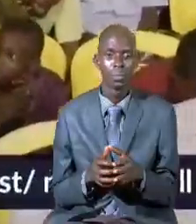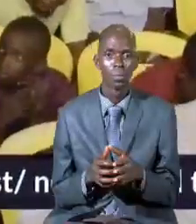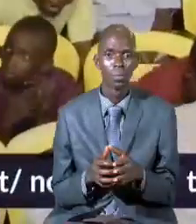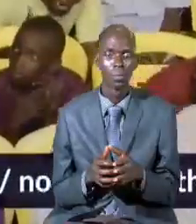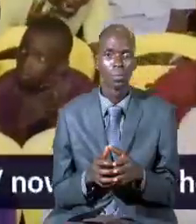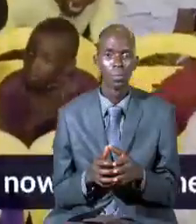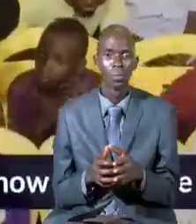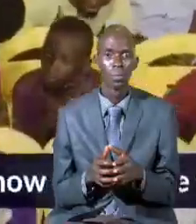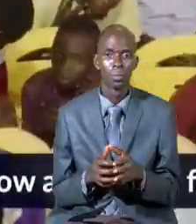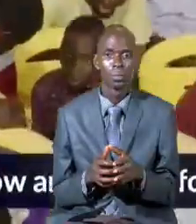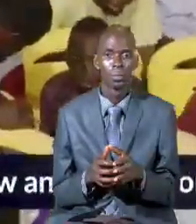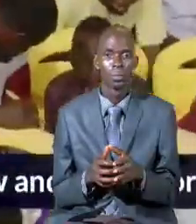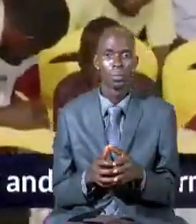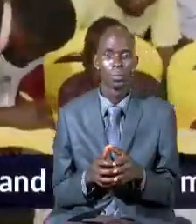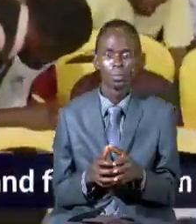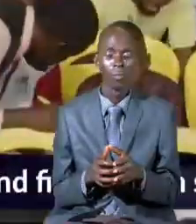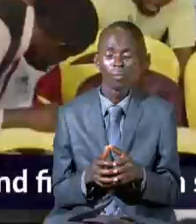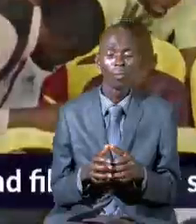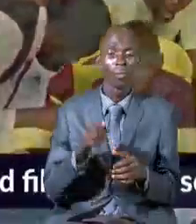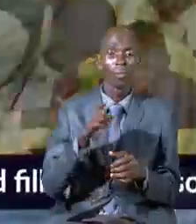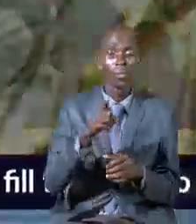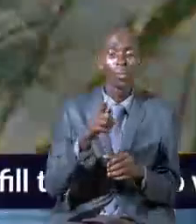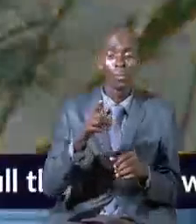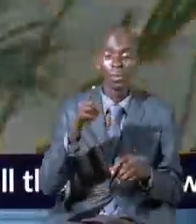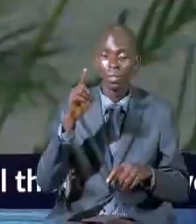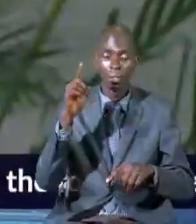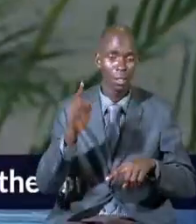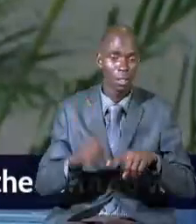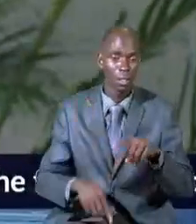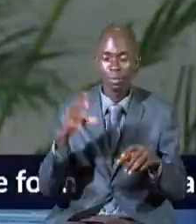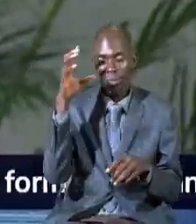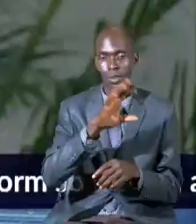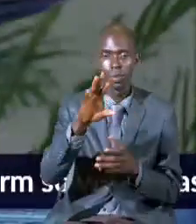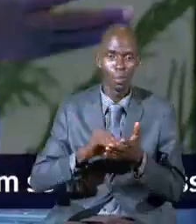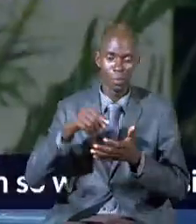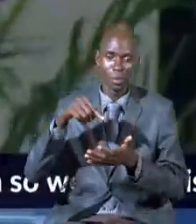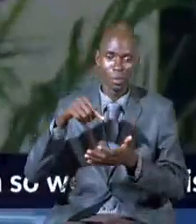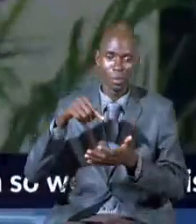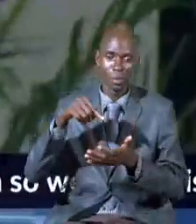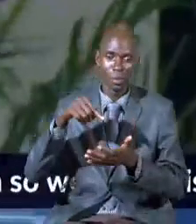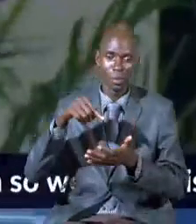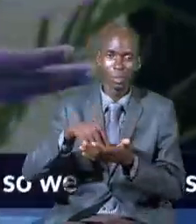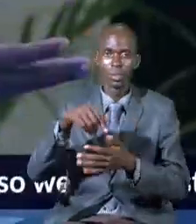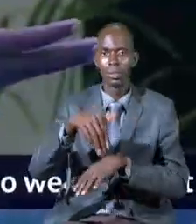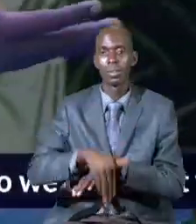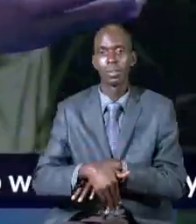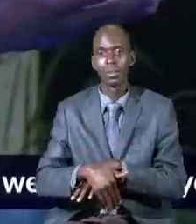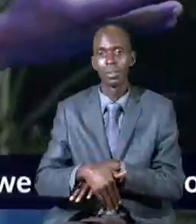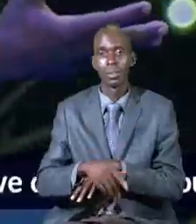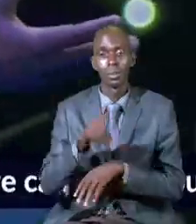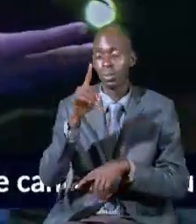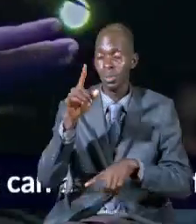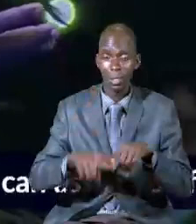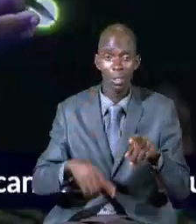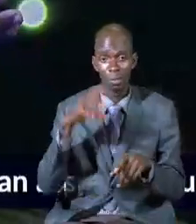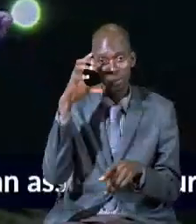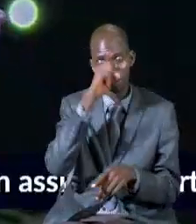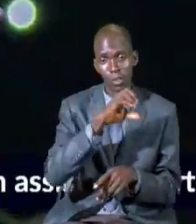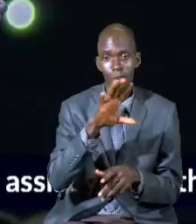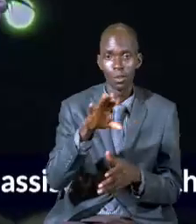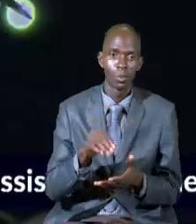impact. You cannot miss your own tonight. You can miss your own.